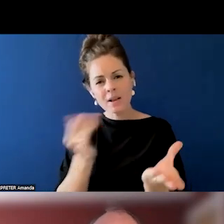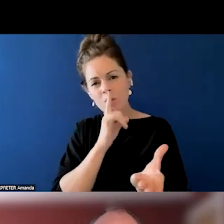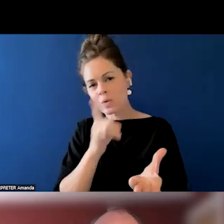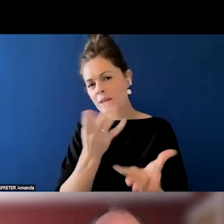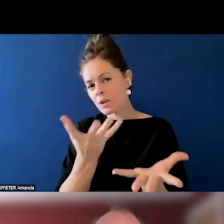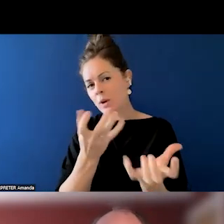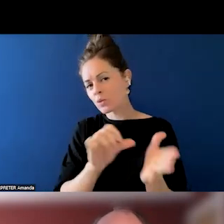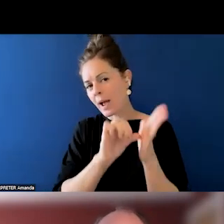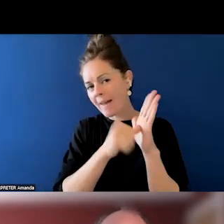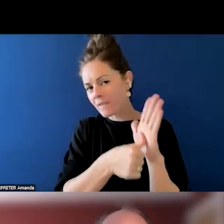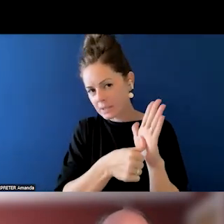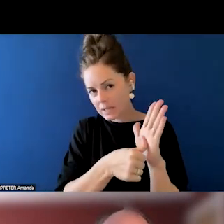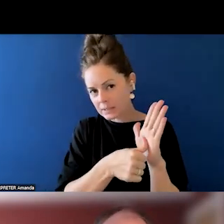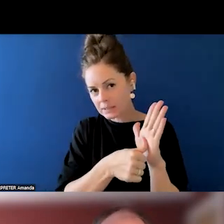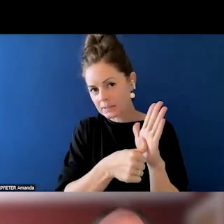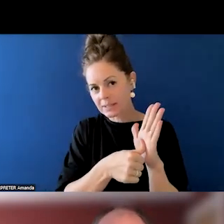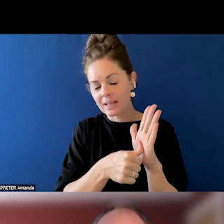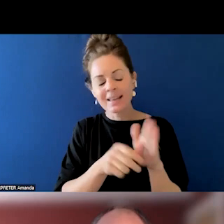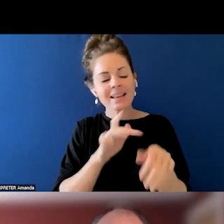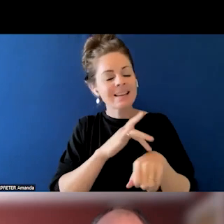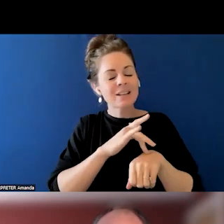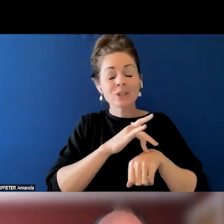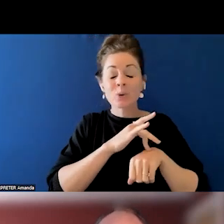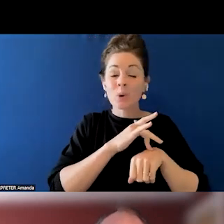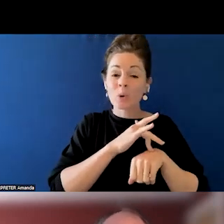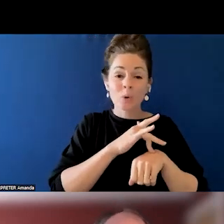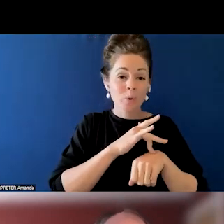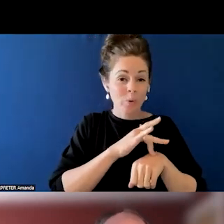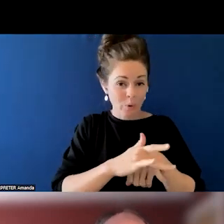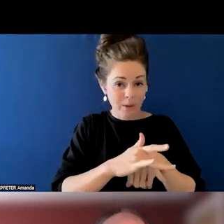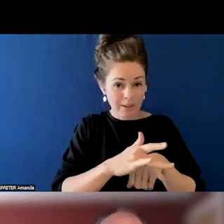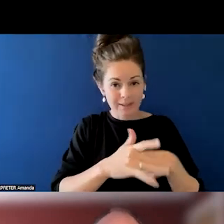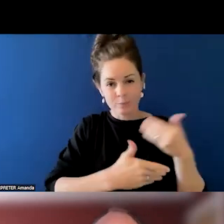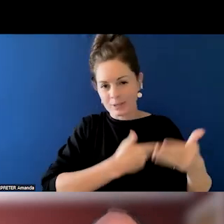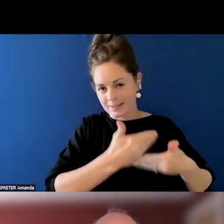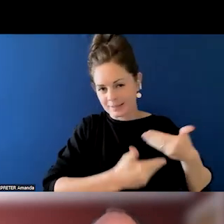up front is that this is early days. There's a